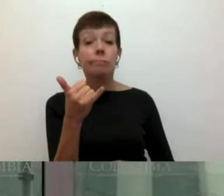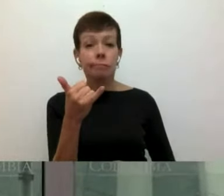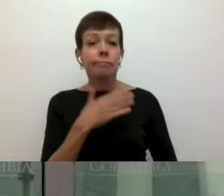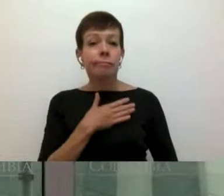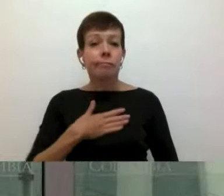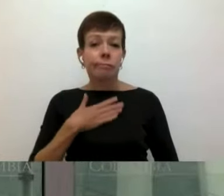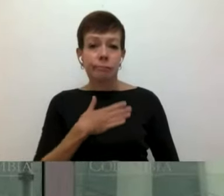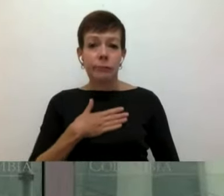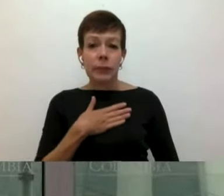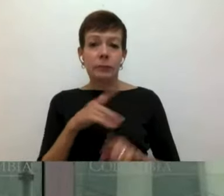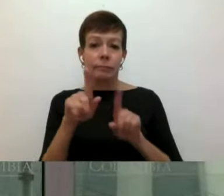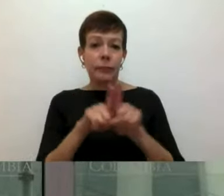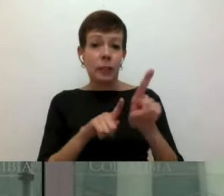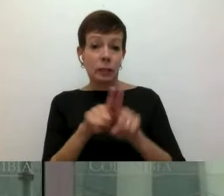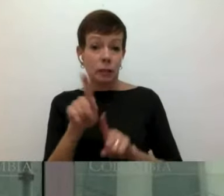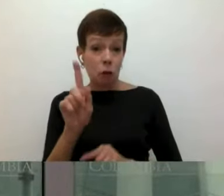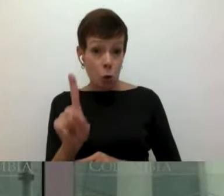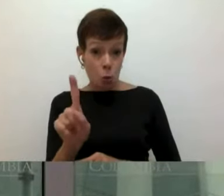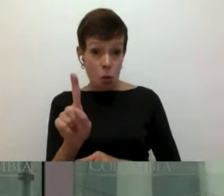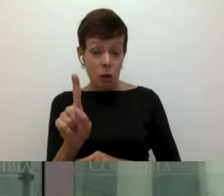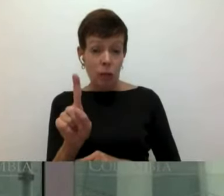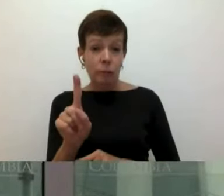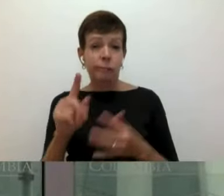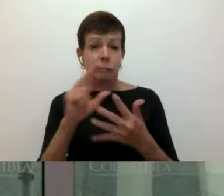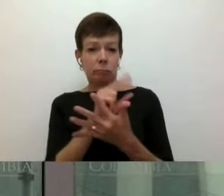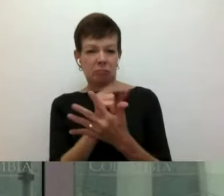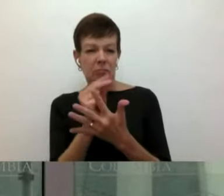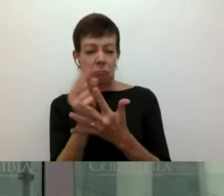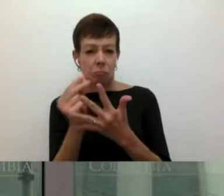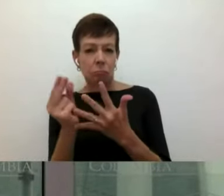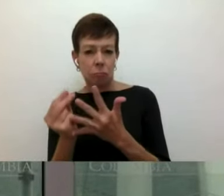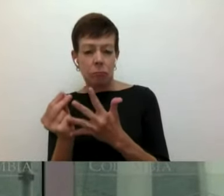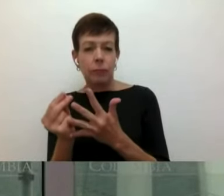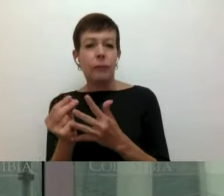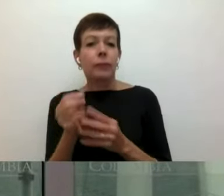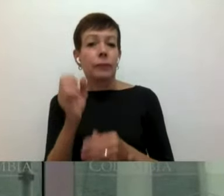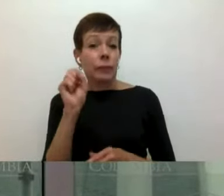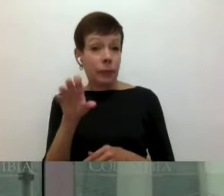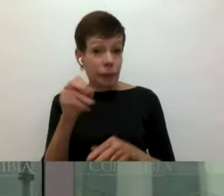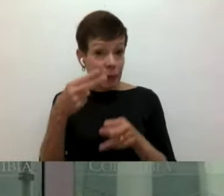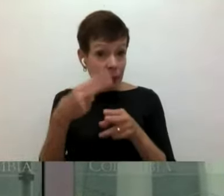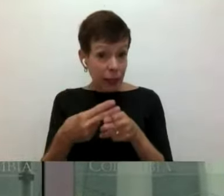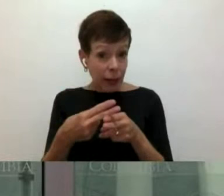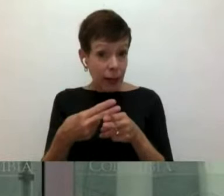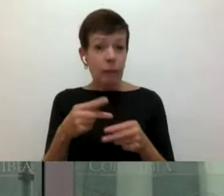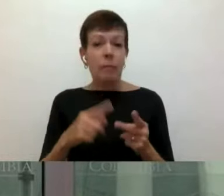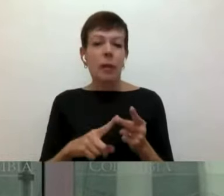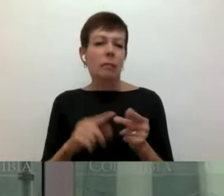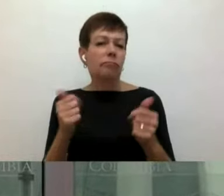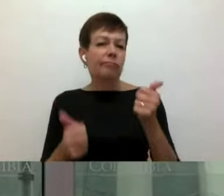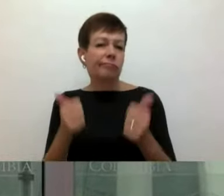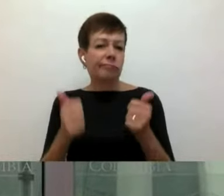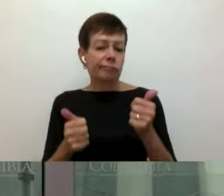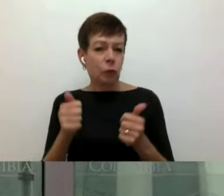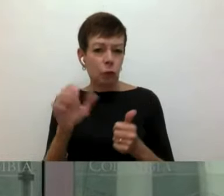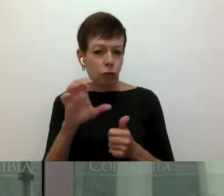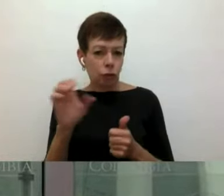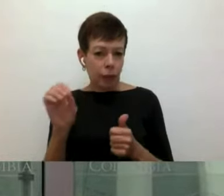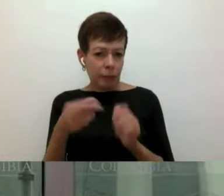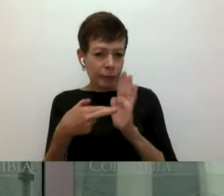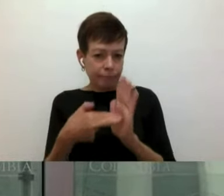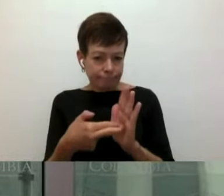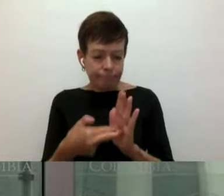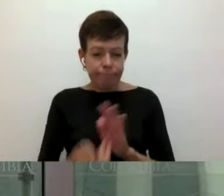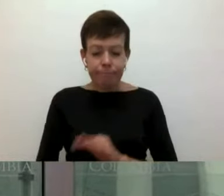And for anyone online, remember to use star one to get on the queue. And please make sure to provide your full